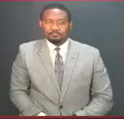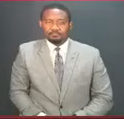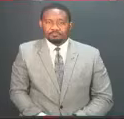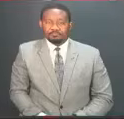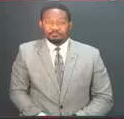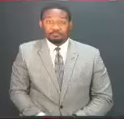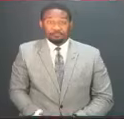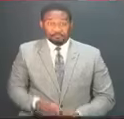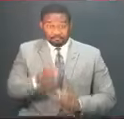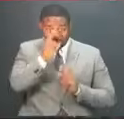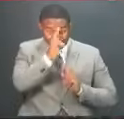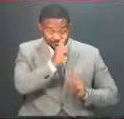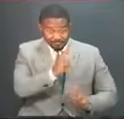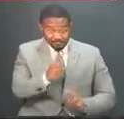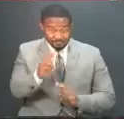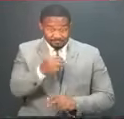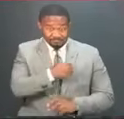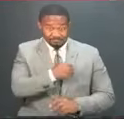Honorable members,